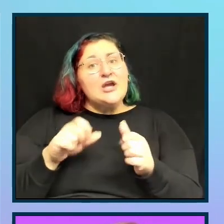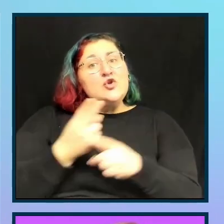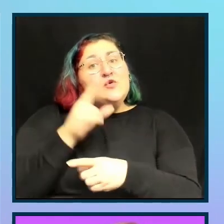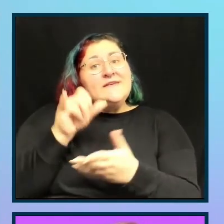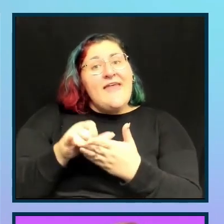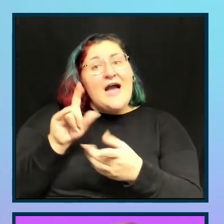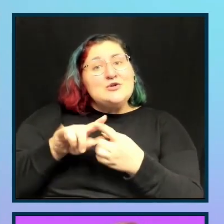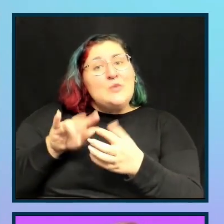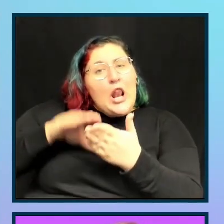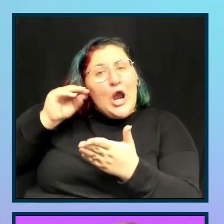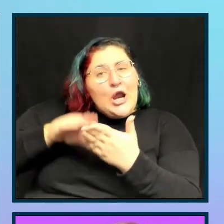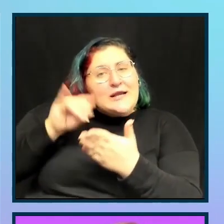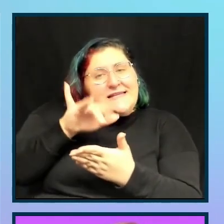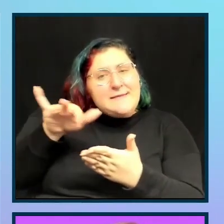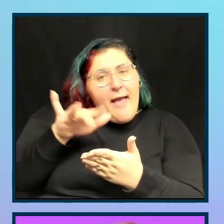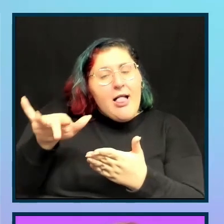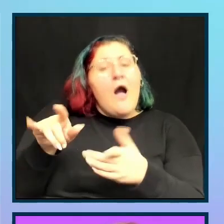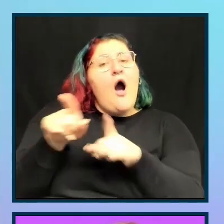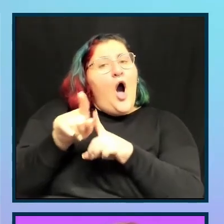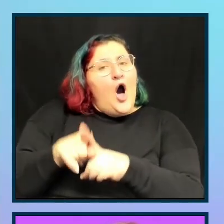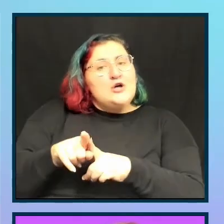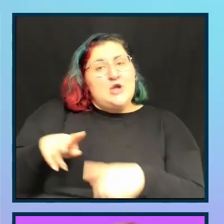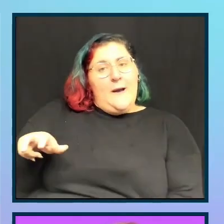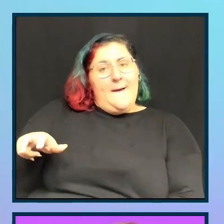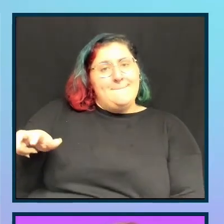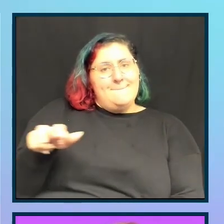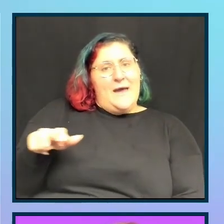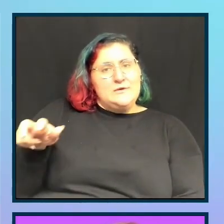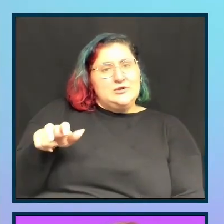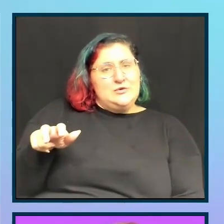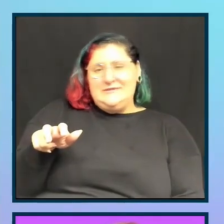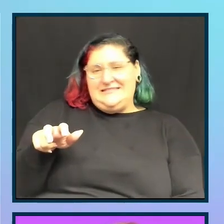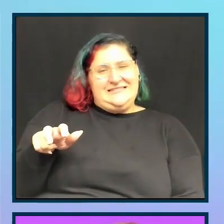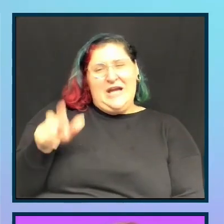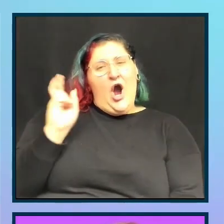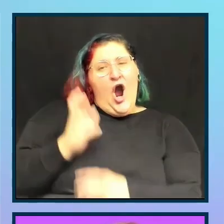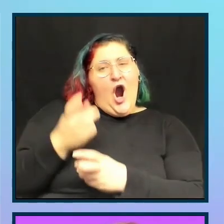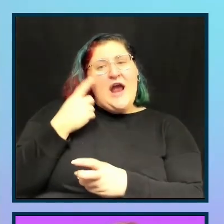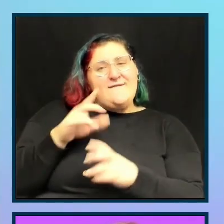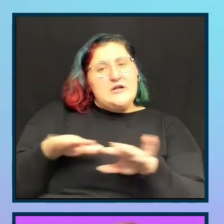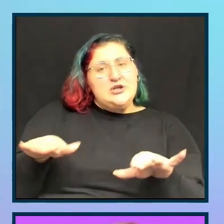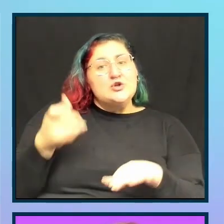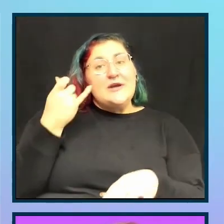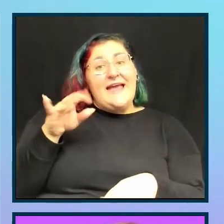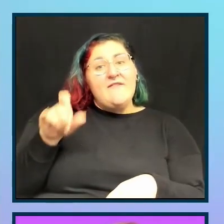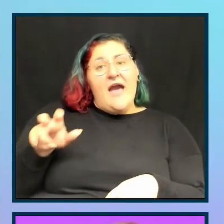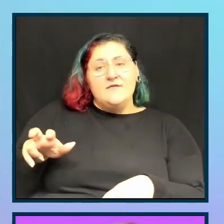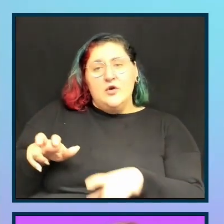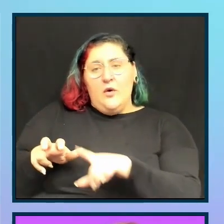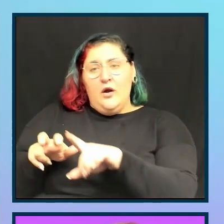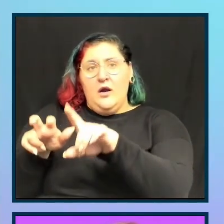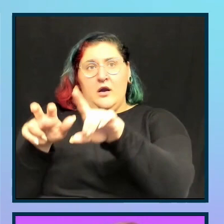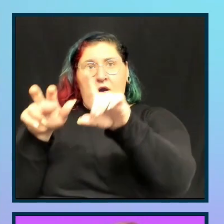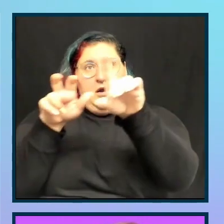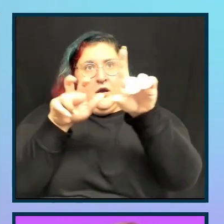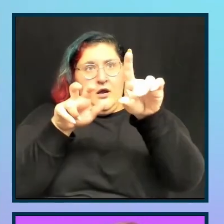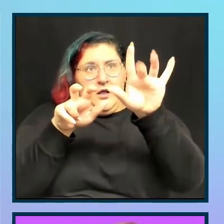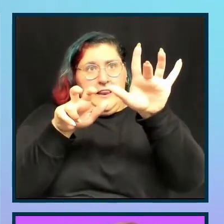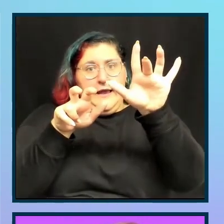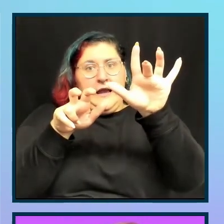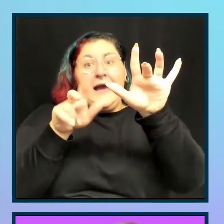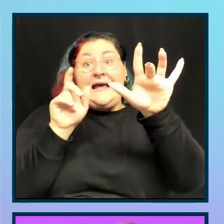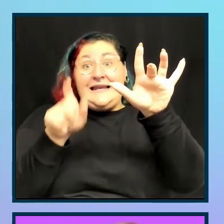Another seminar I went to, they were saying that 1% of the world is autistic based on a WHO report from